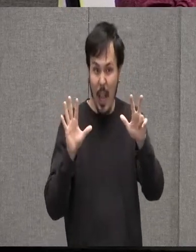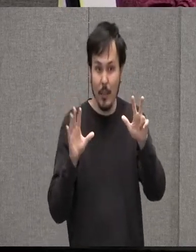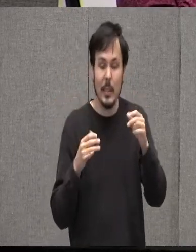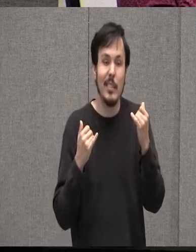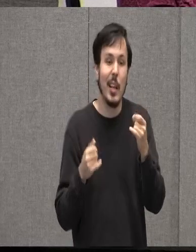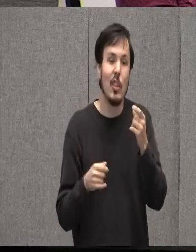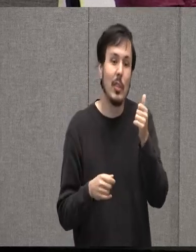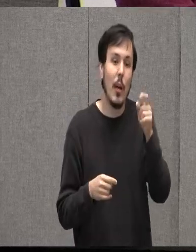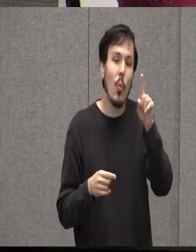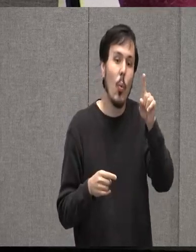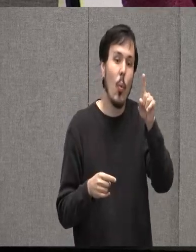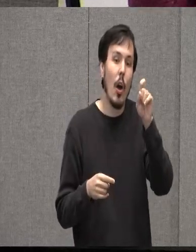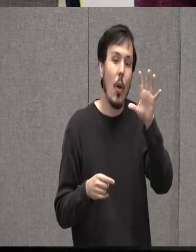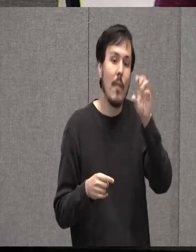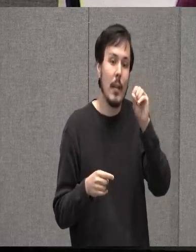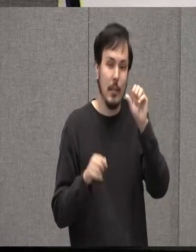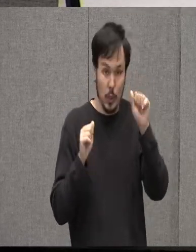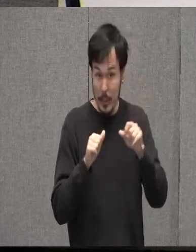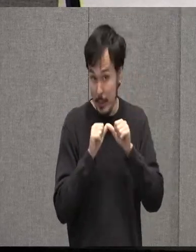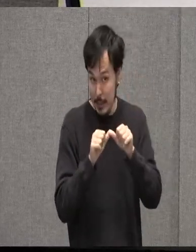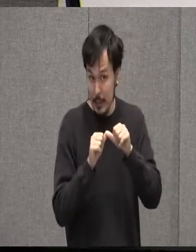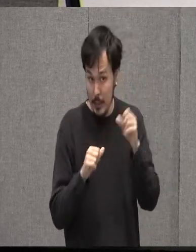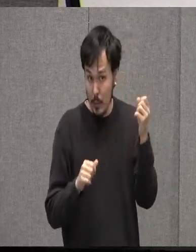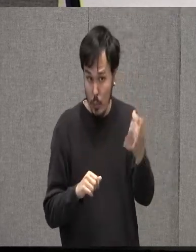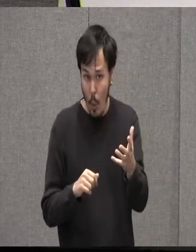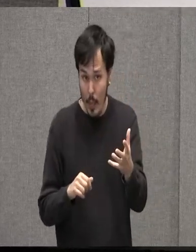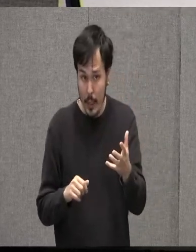to have more dice to roll, you could keep both of them.